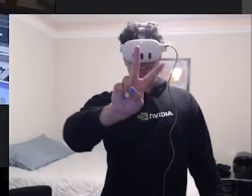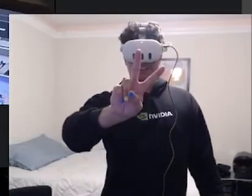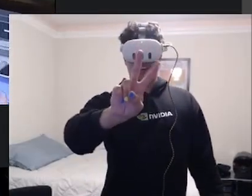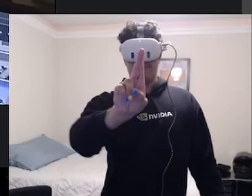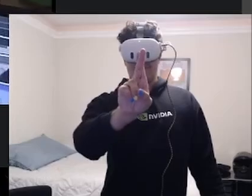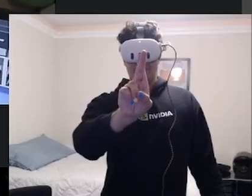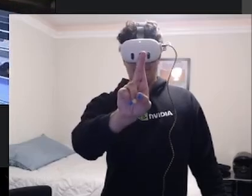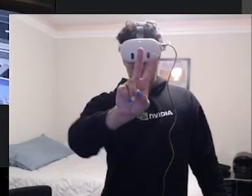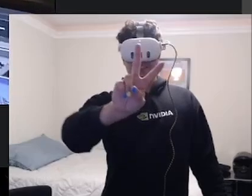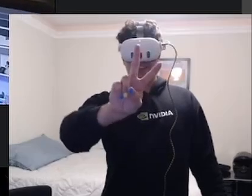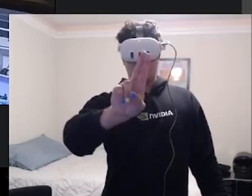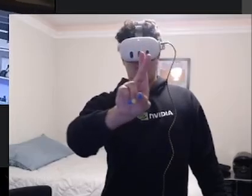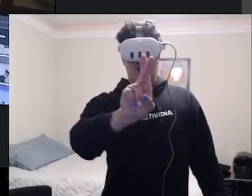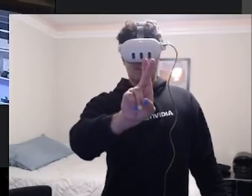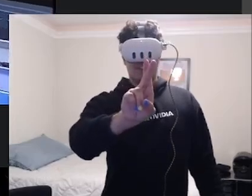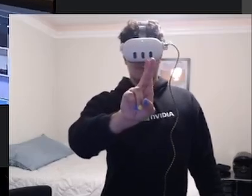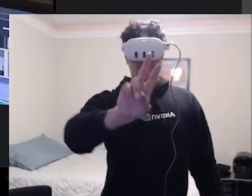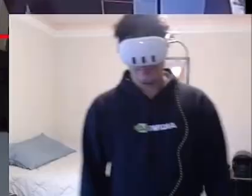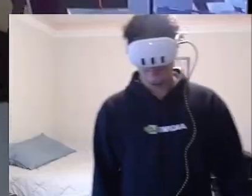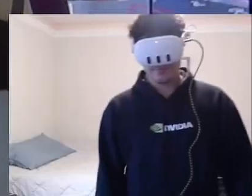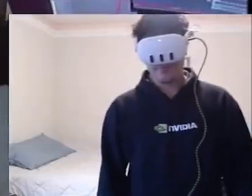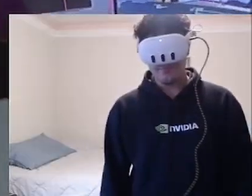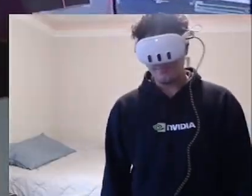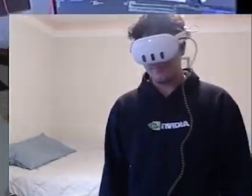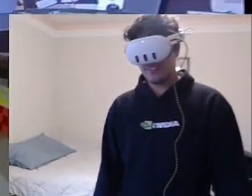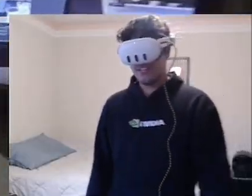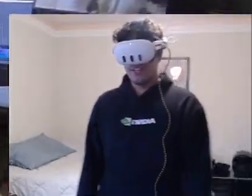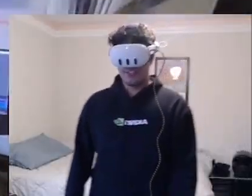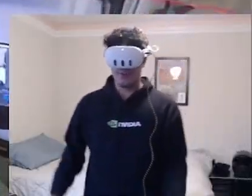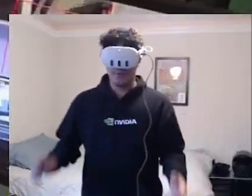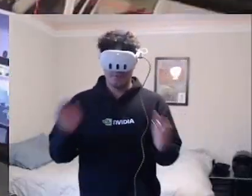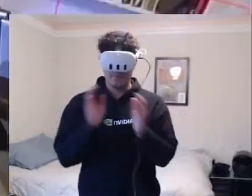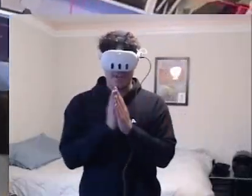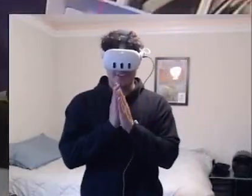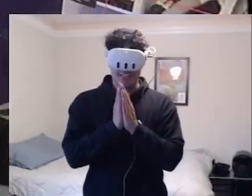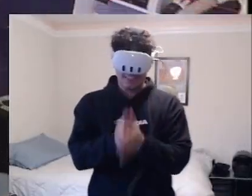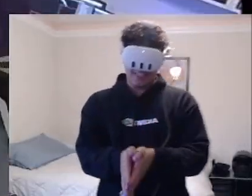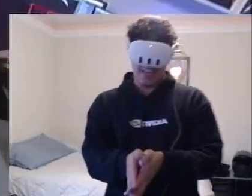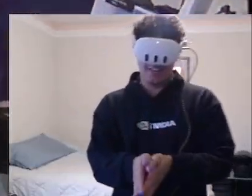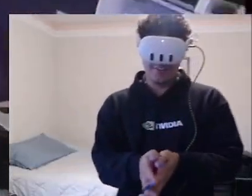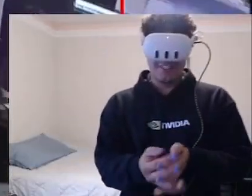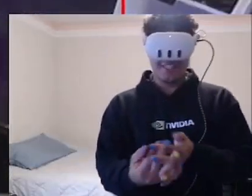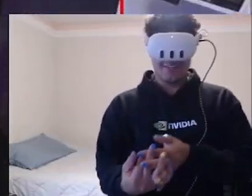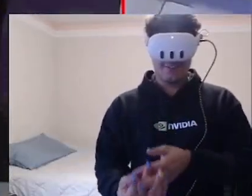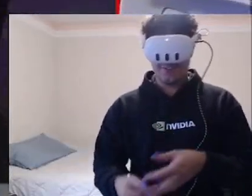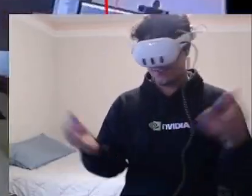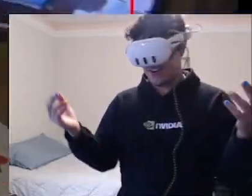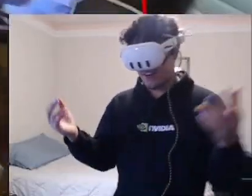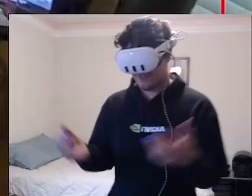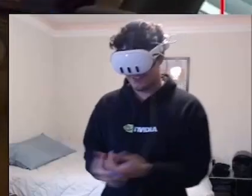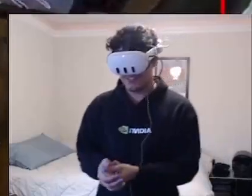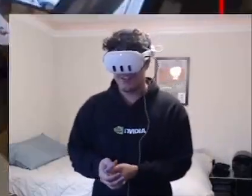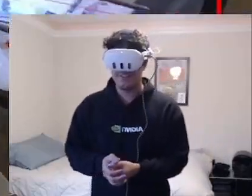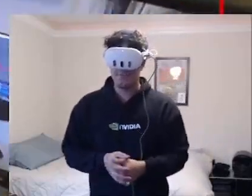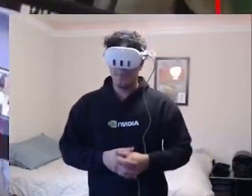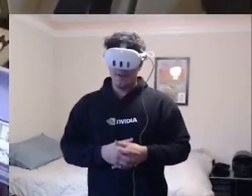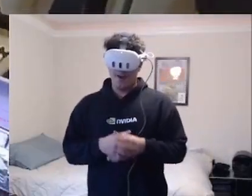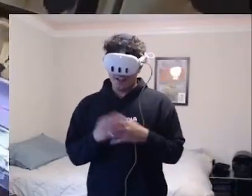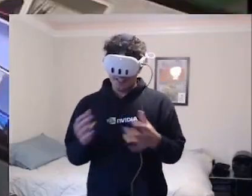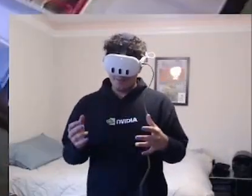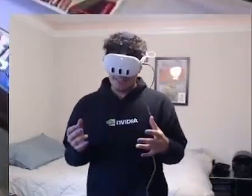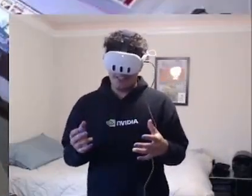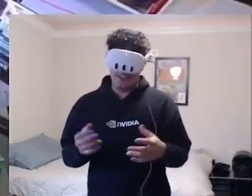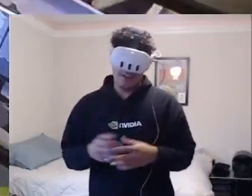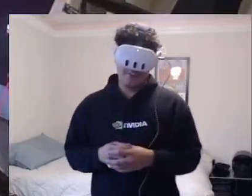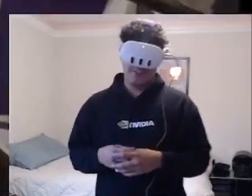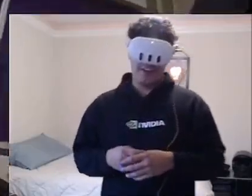up instead of crossing them. So diving into the technical details, starting off with the glove.